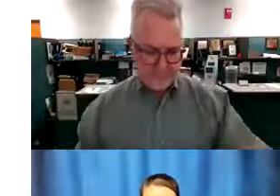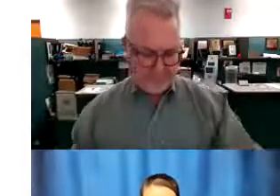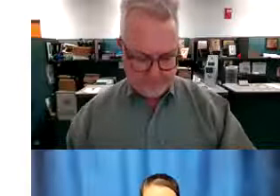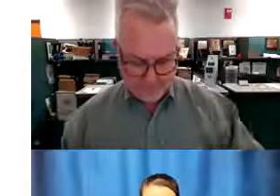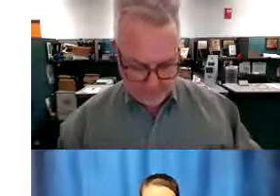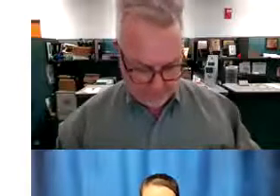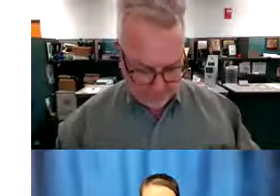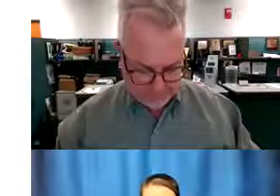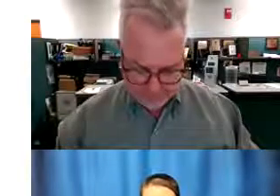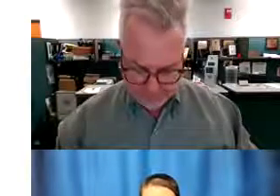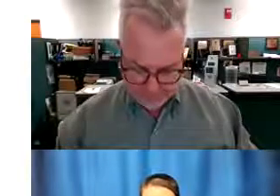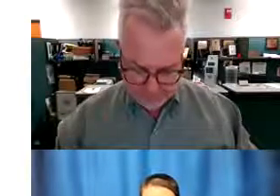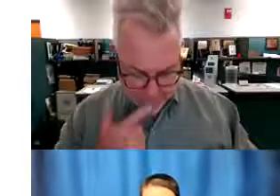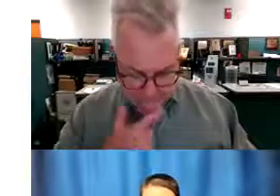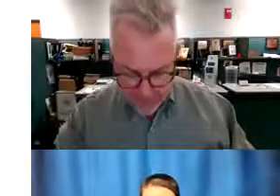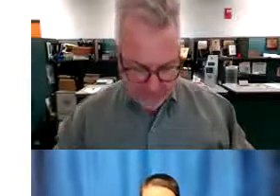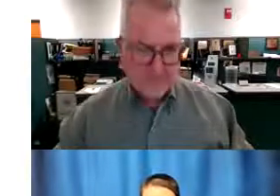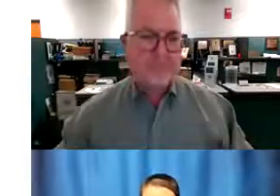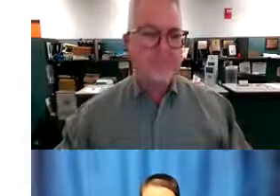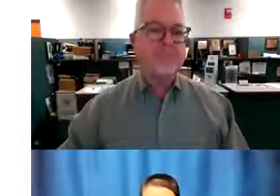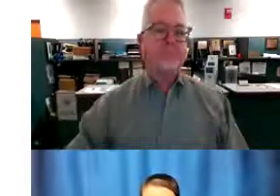my responsibilities. Next slide.